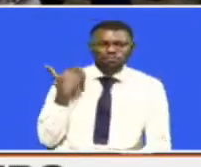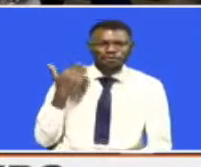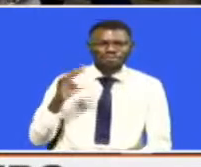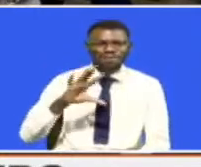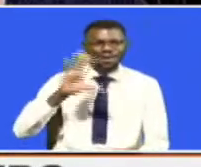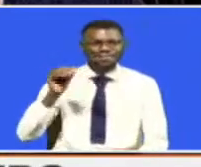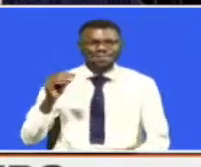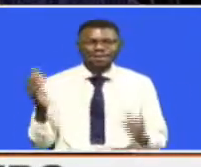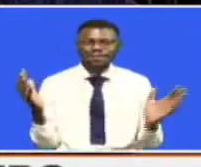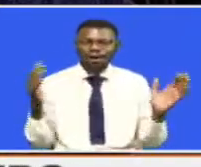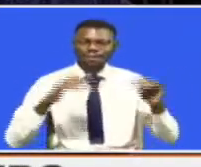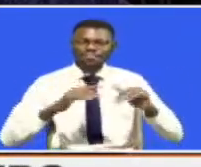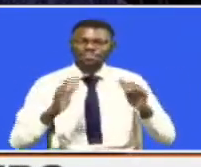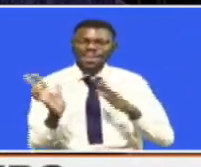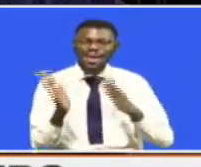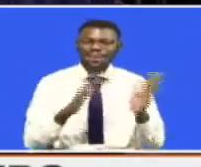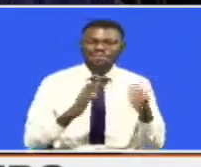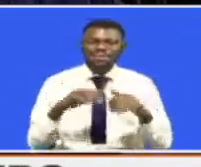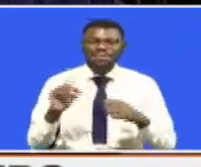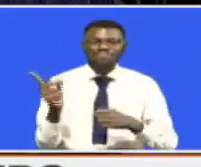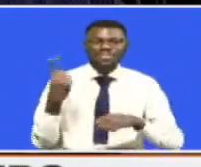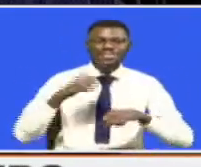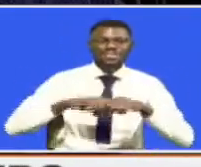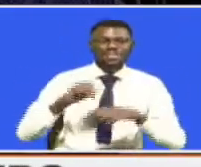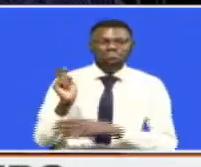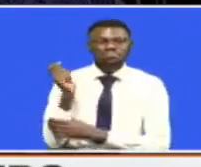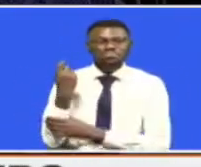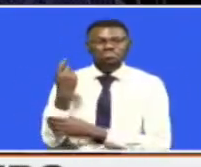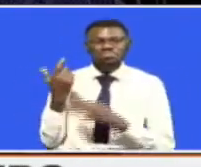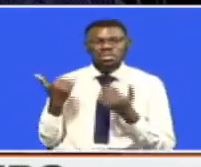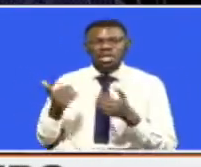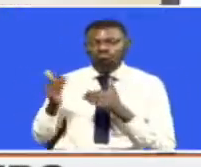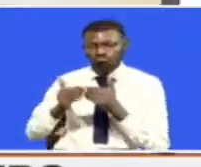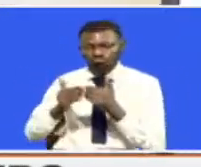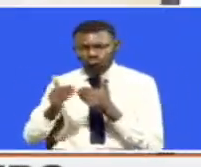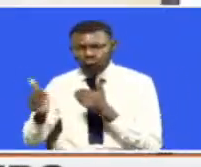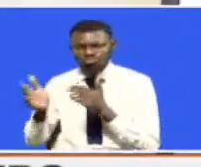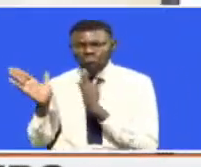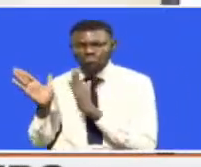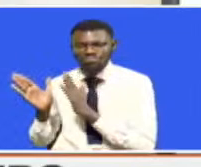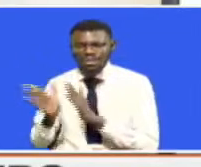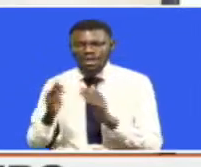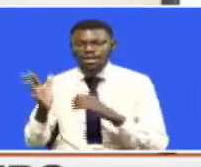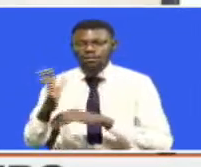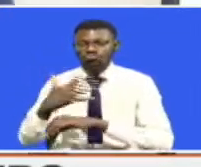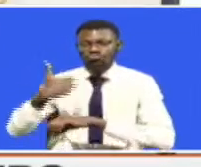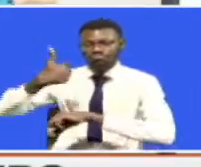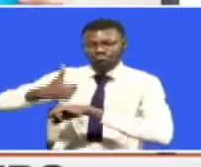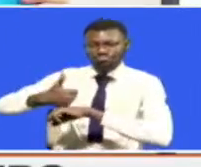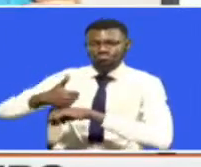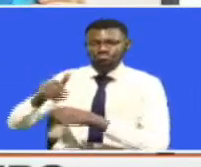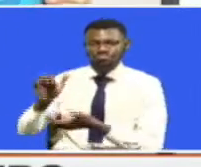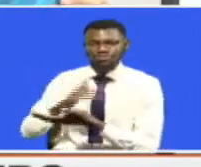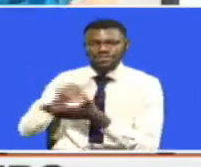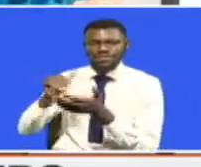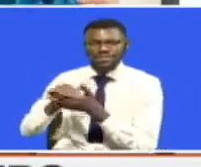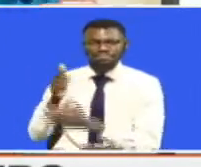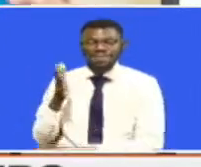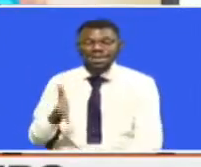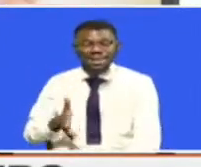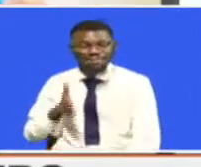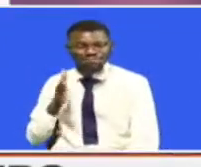Summit held for the first time in Kenya, and as the country looks forward in setting up the first data center in Naivasha, a Green Data